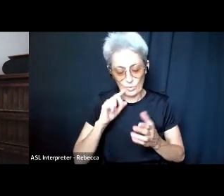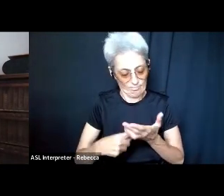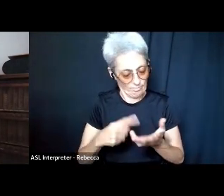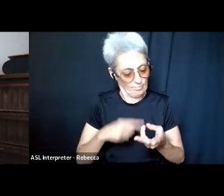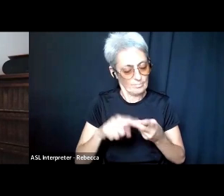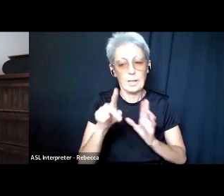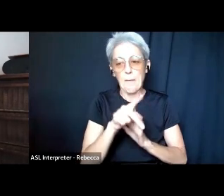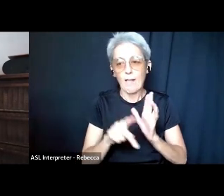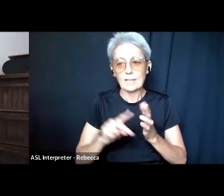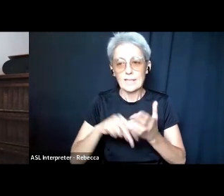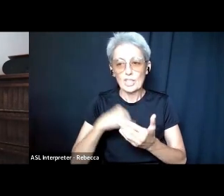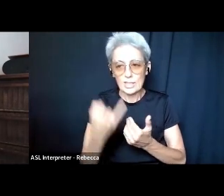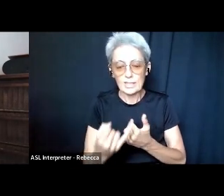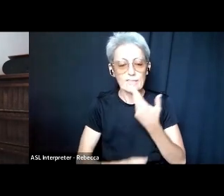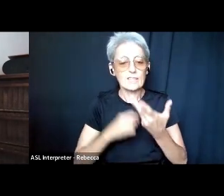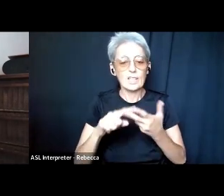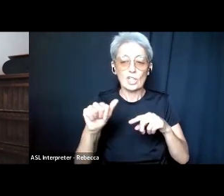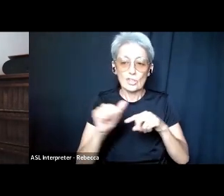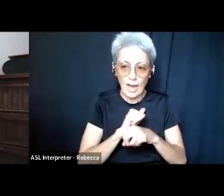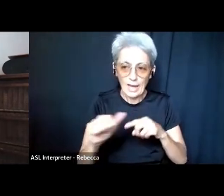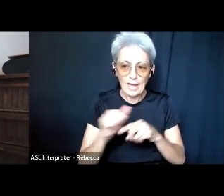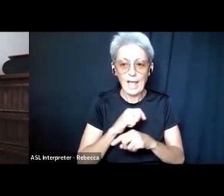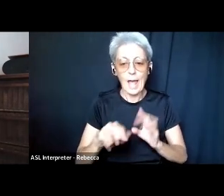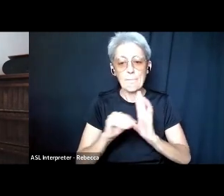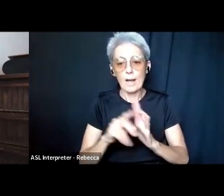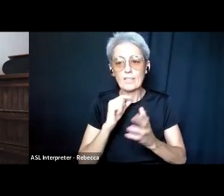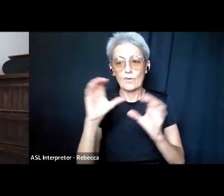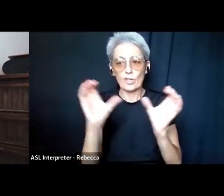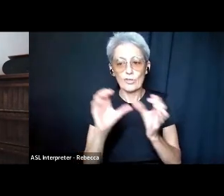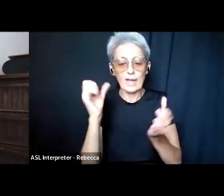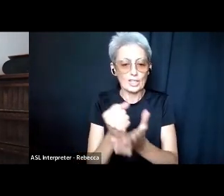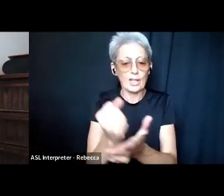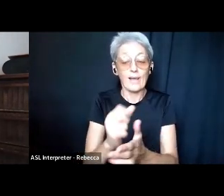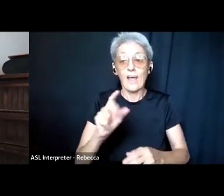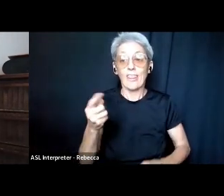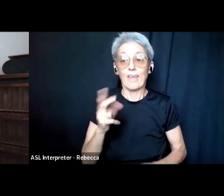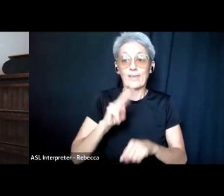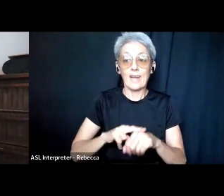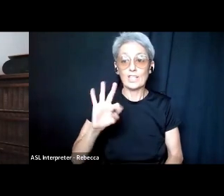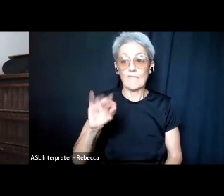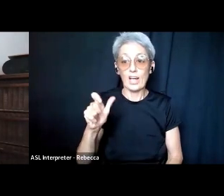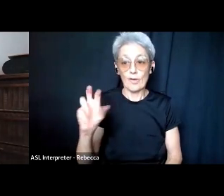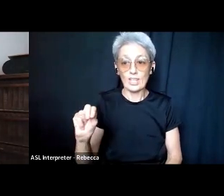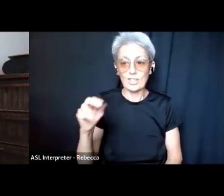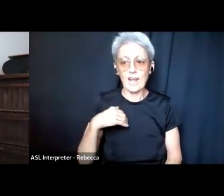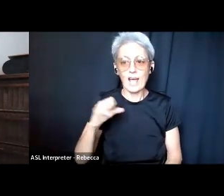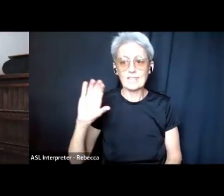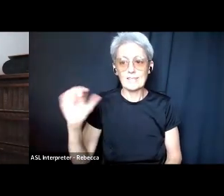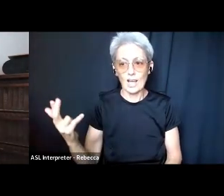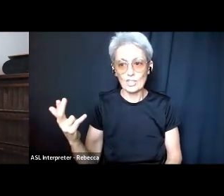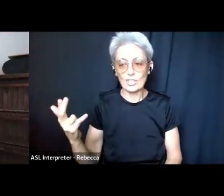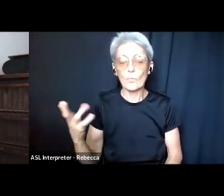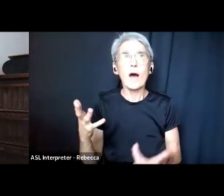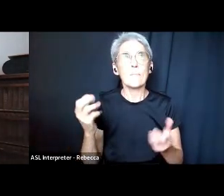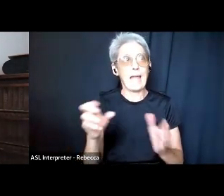on training and credentialing models. The National Federation has such. There are a number of states that